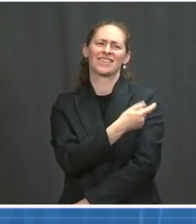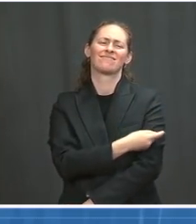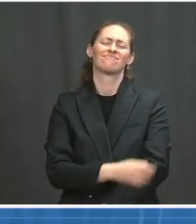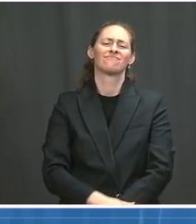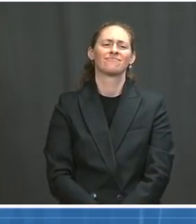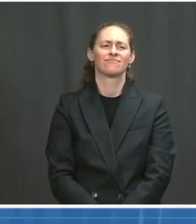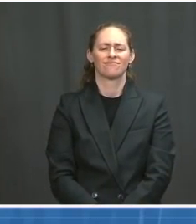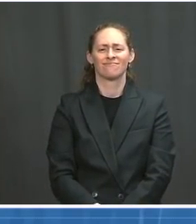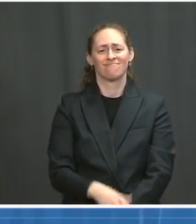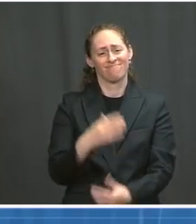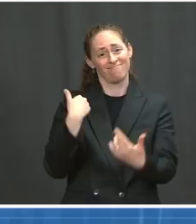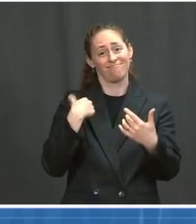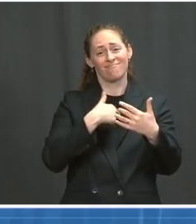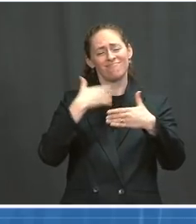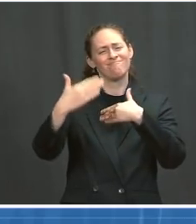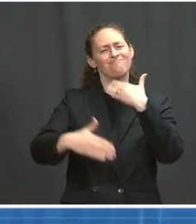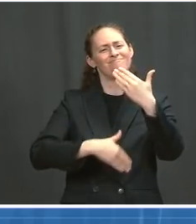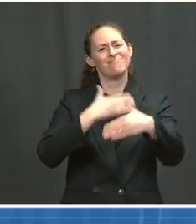the virus.